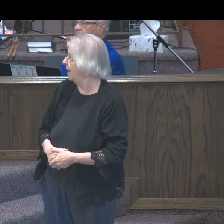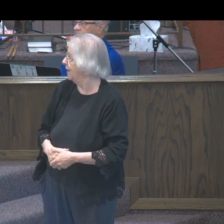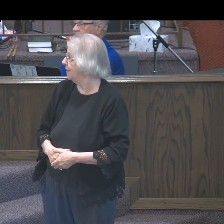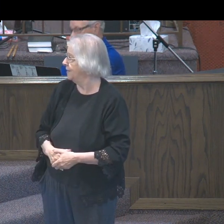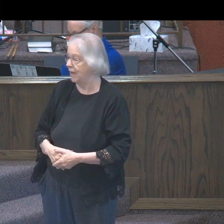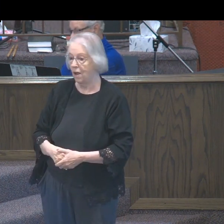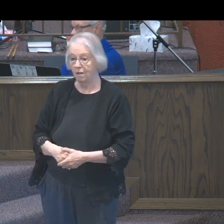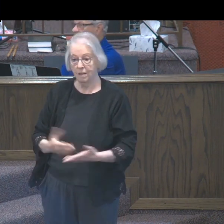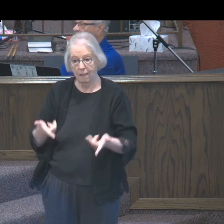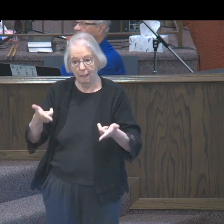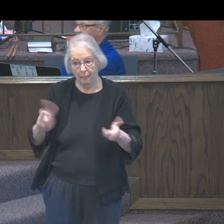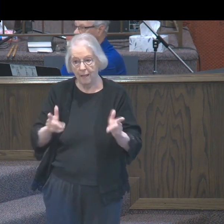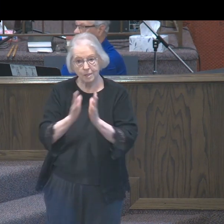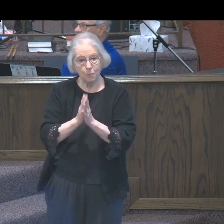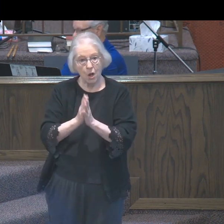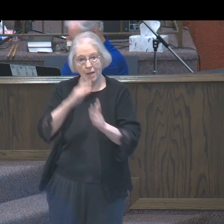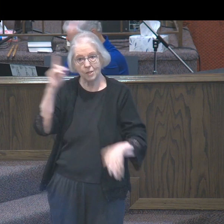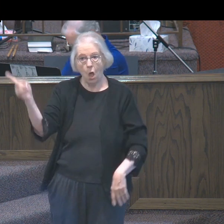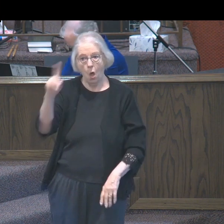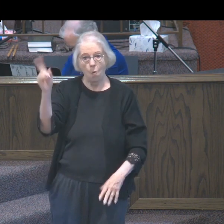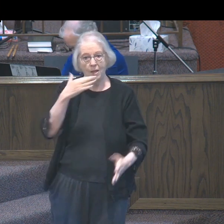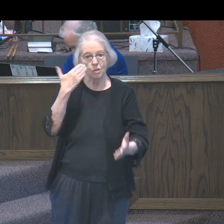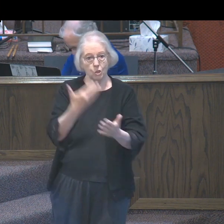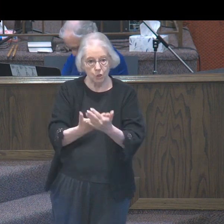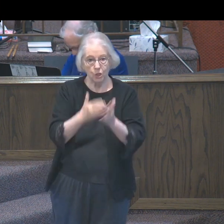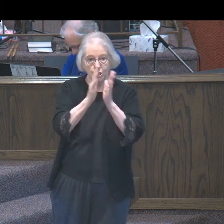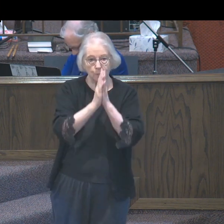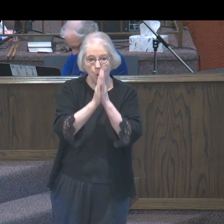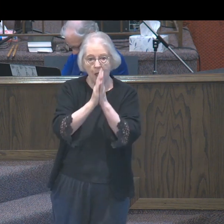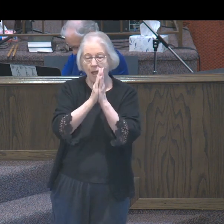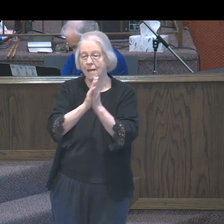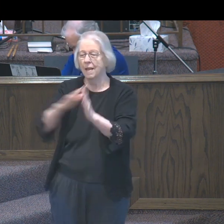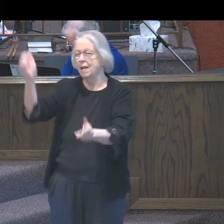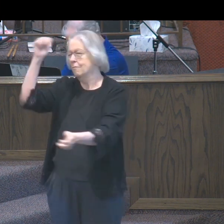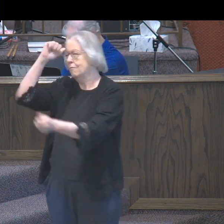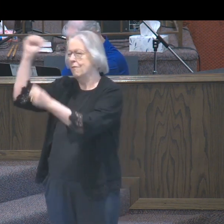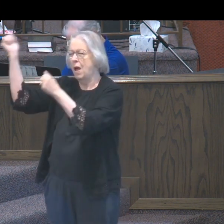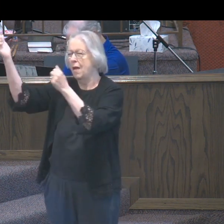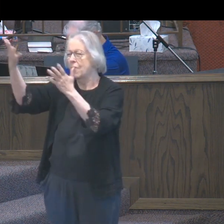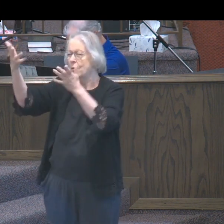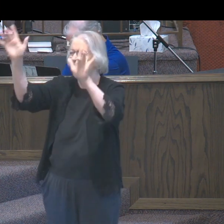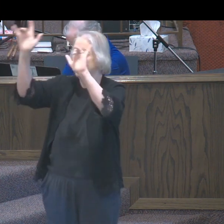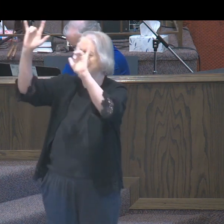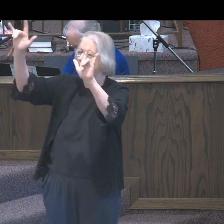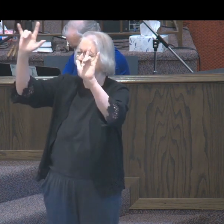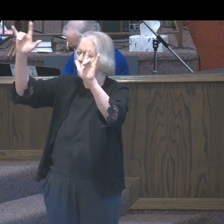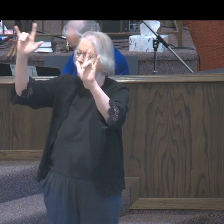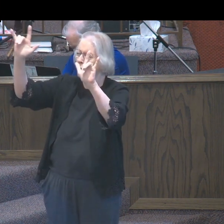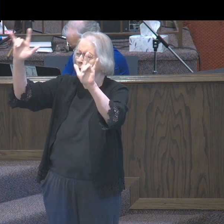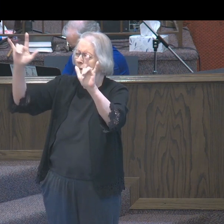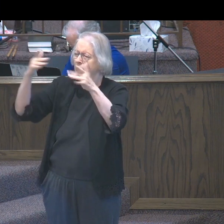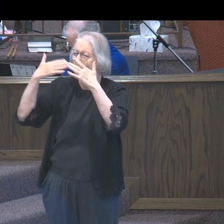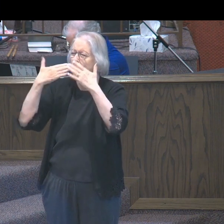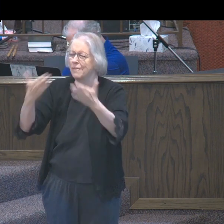pray, all right? Father, we love you, and we thank you for all that you're doing in our lives and the ways that you bless us.